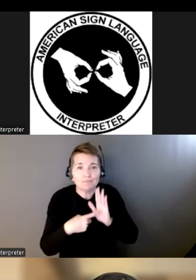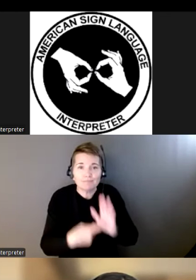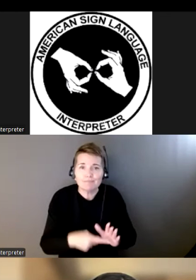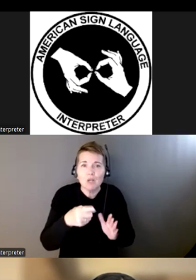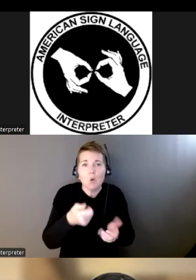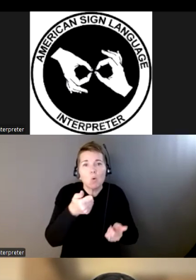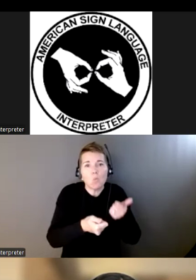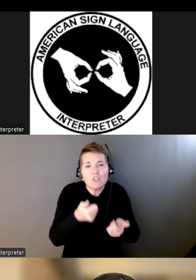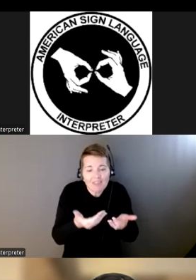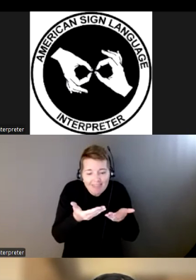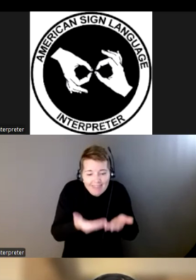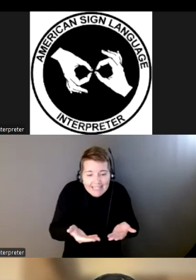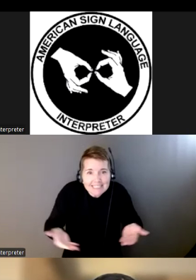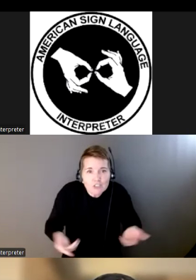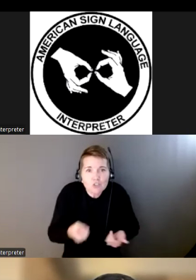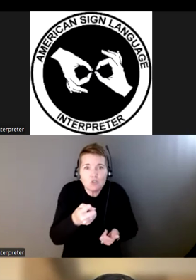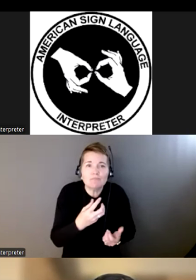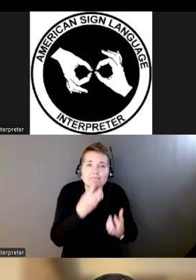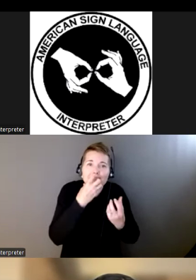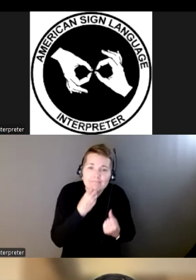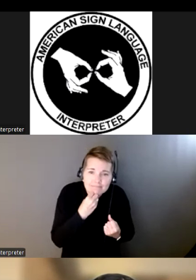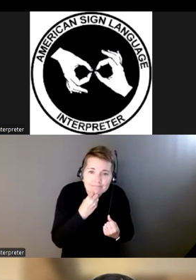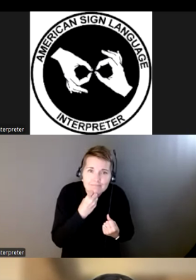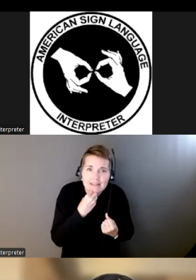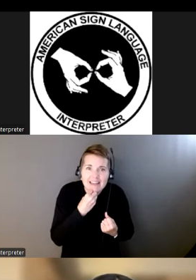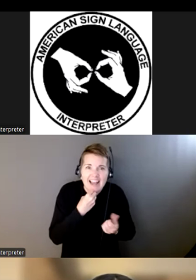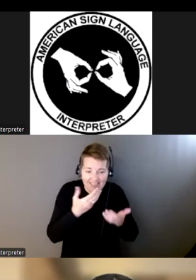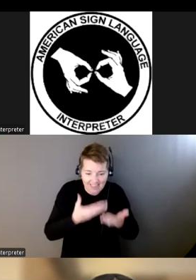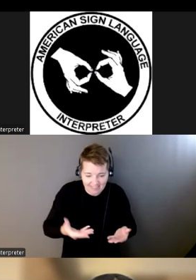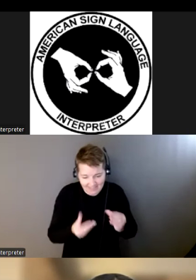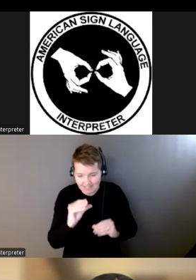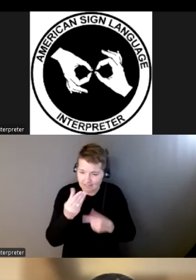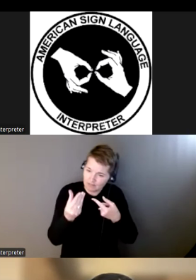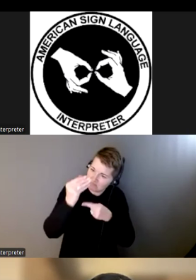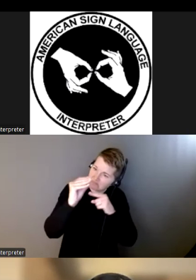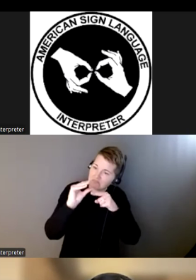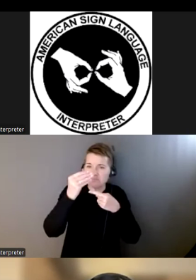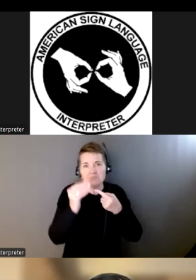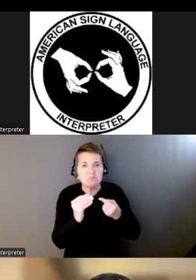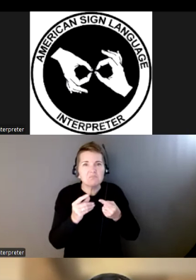hold dear, what story does it tell, and what book do you resonate with the most?